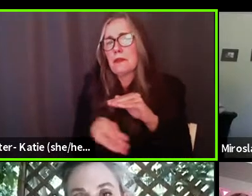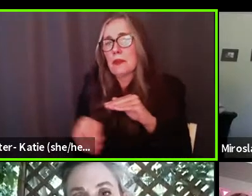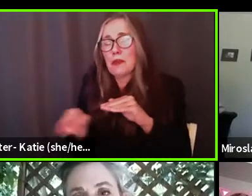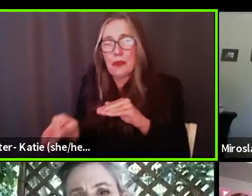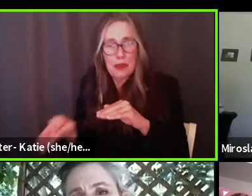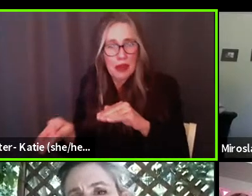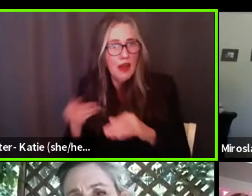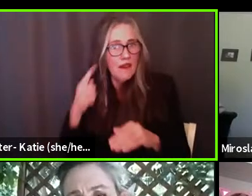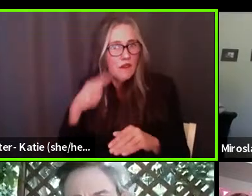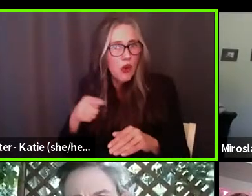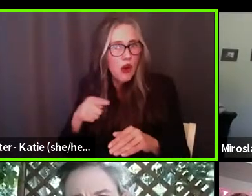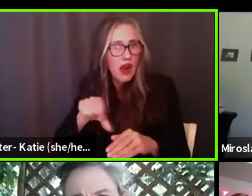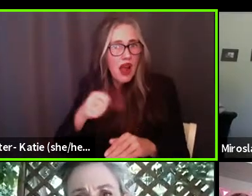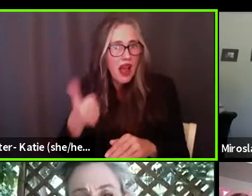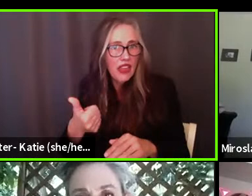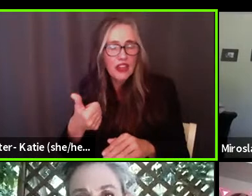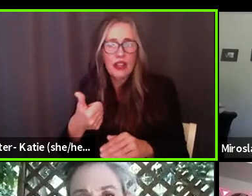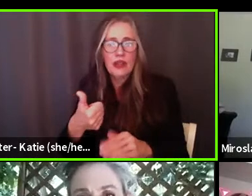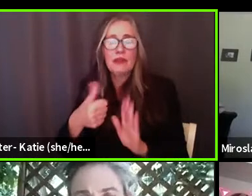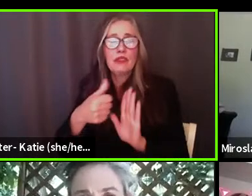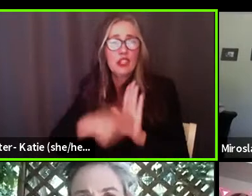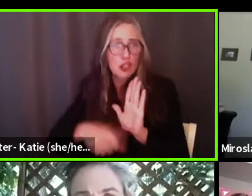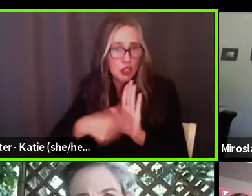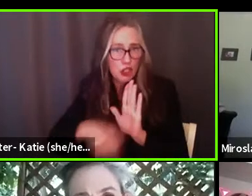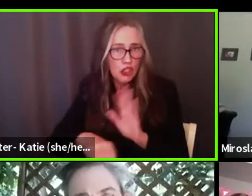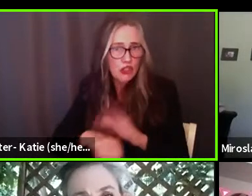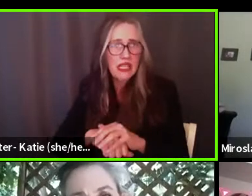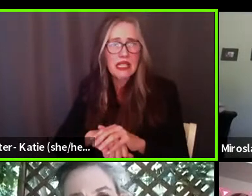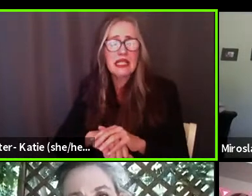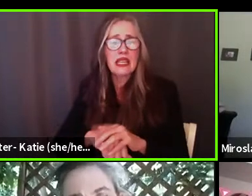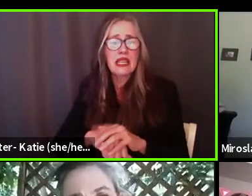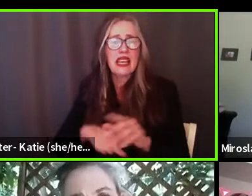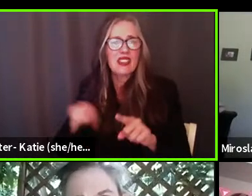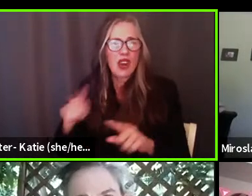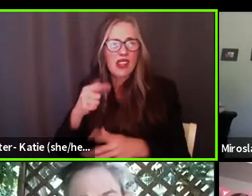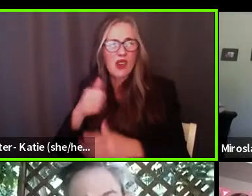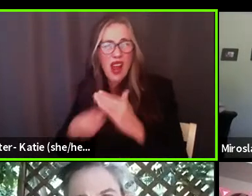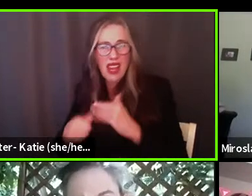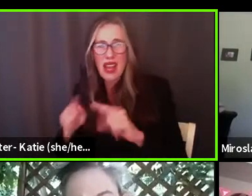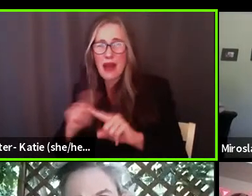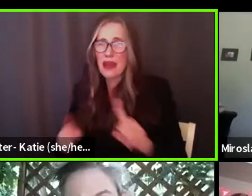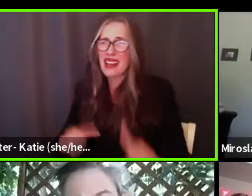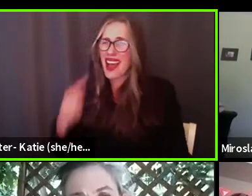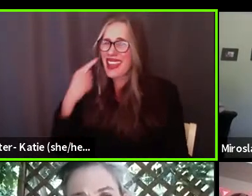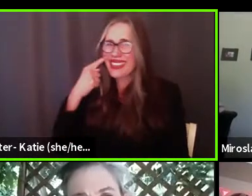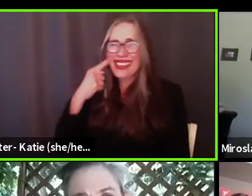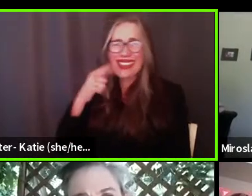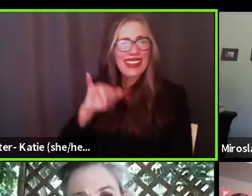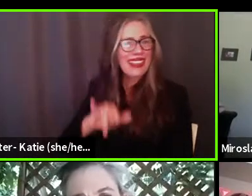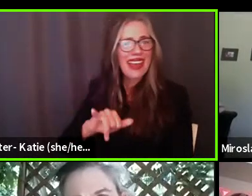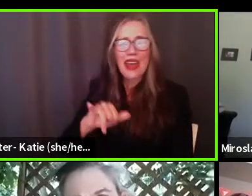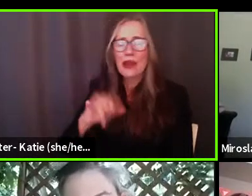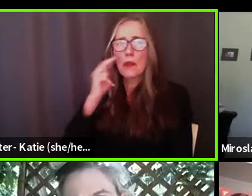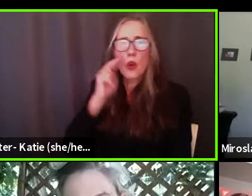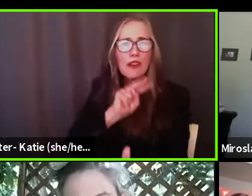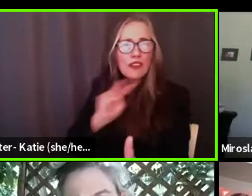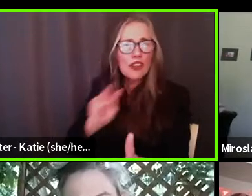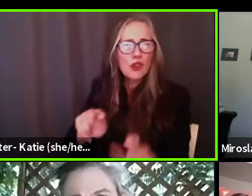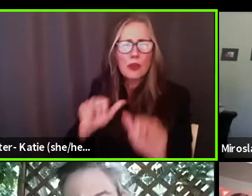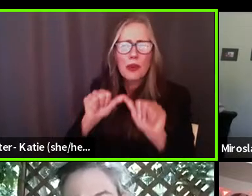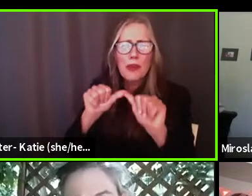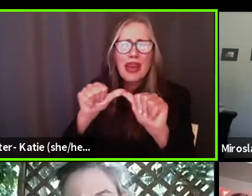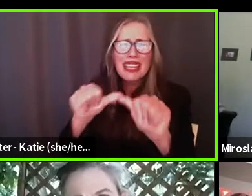surgeries my feeling though is that that abuse would not have been allowed to be perpetuated so long along with other kinds of